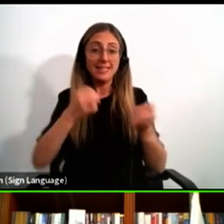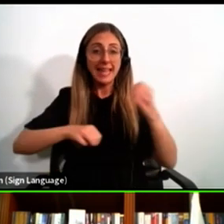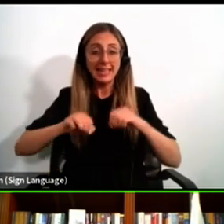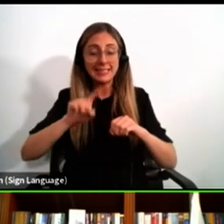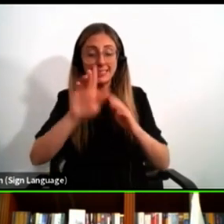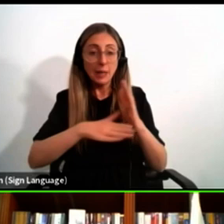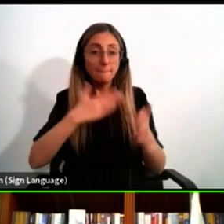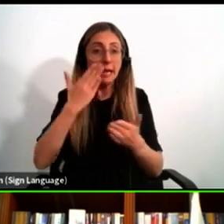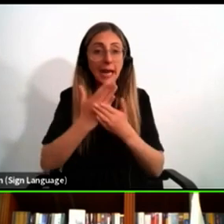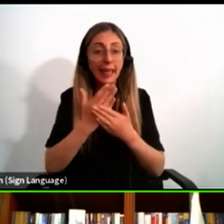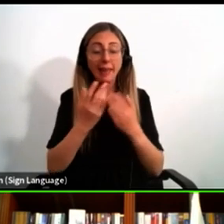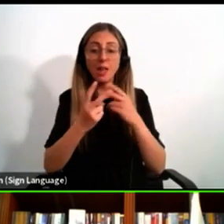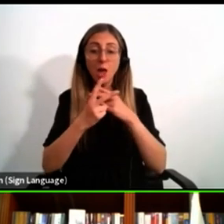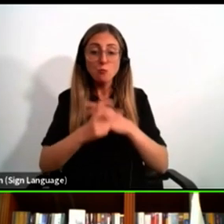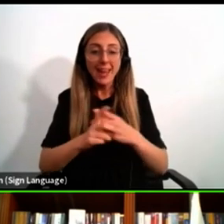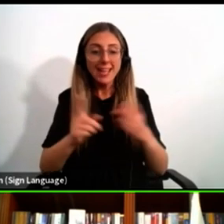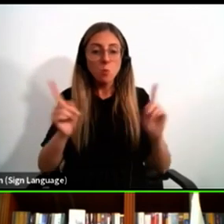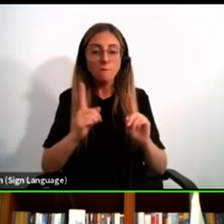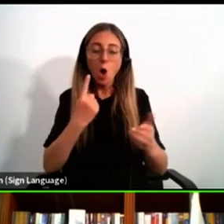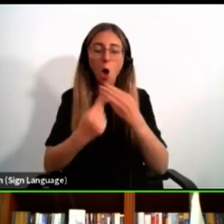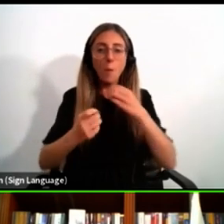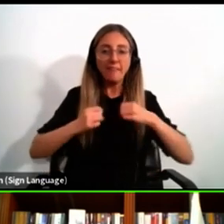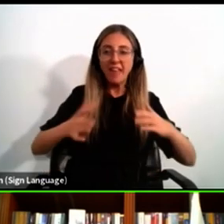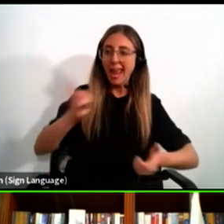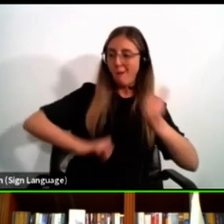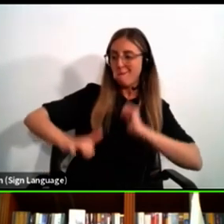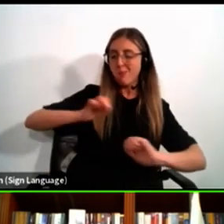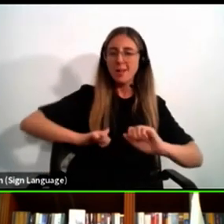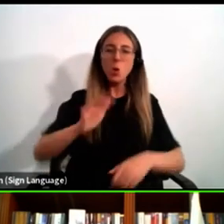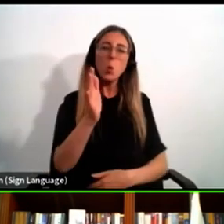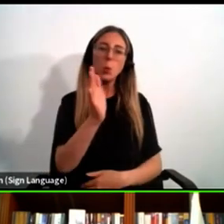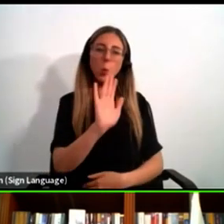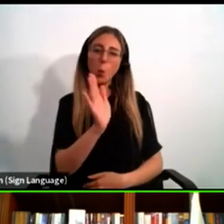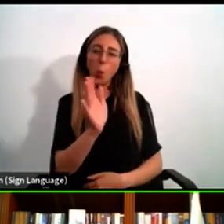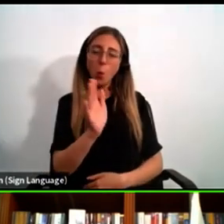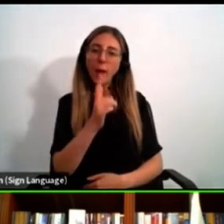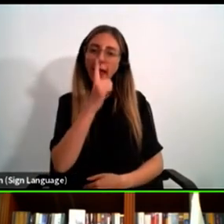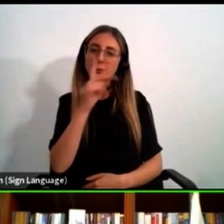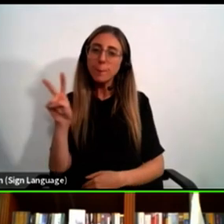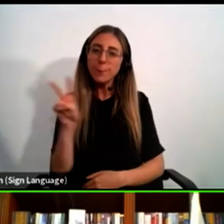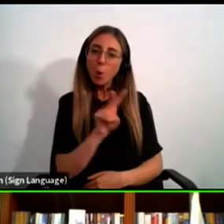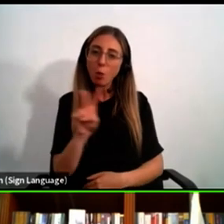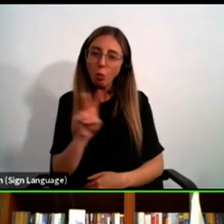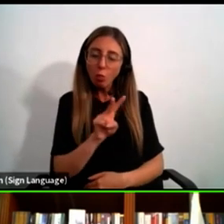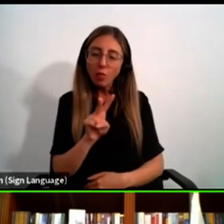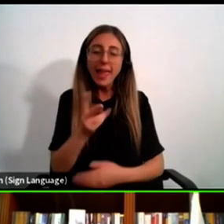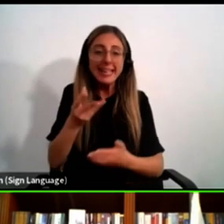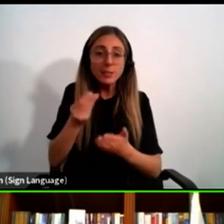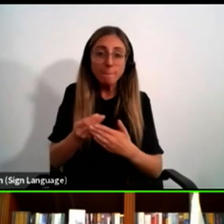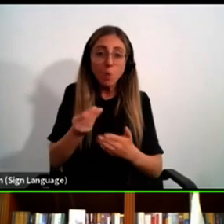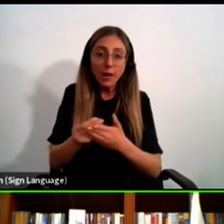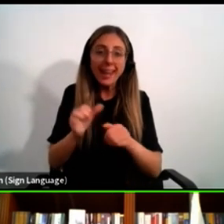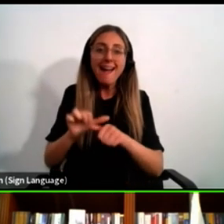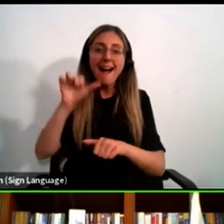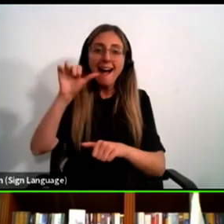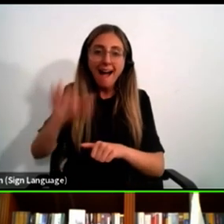if he does research, it's not just to get fame, because fame doesn't pay school fees of children. It is the money you make